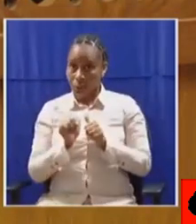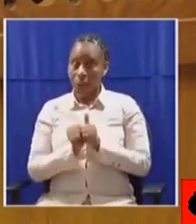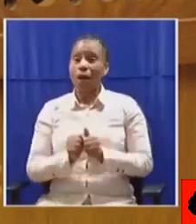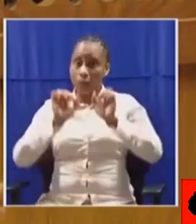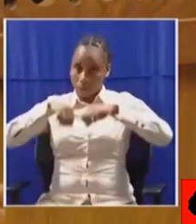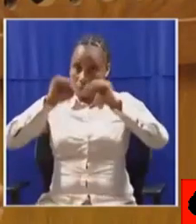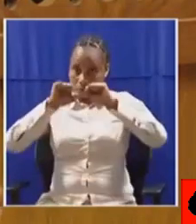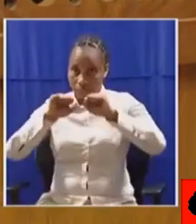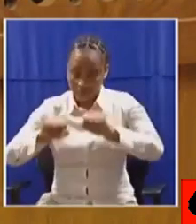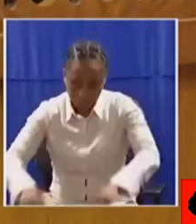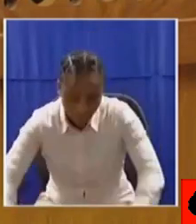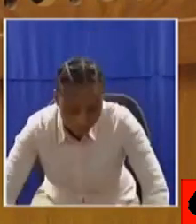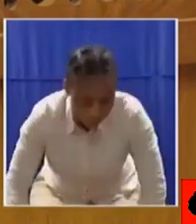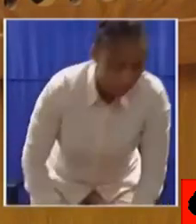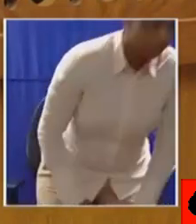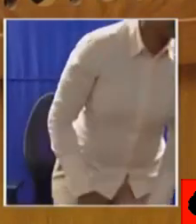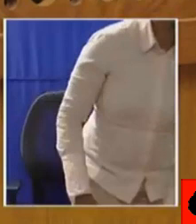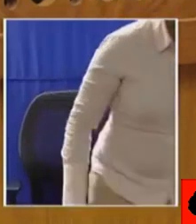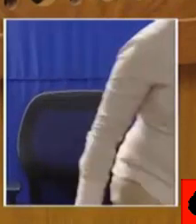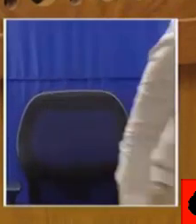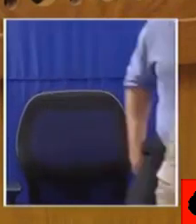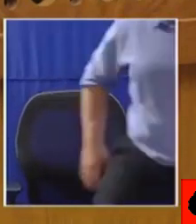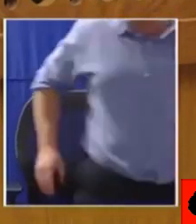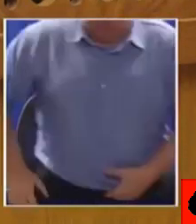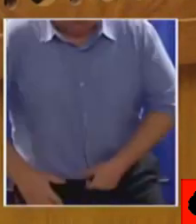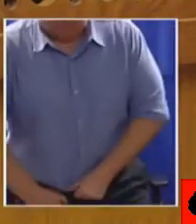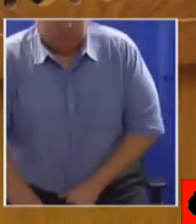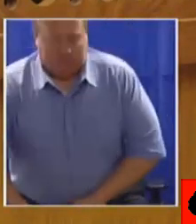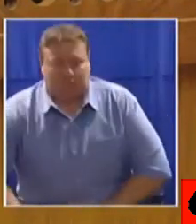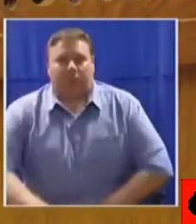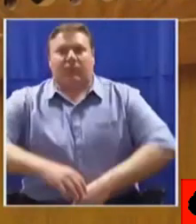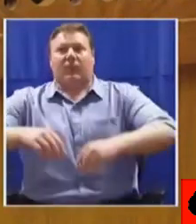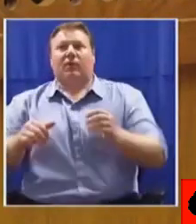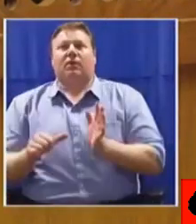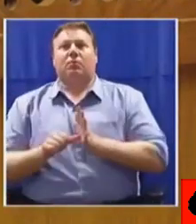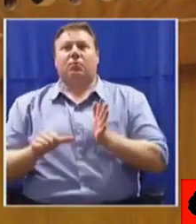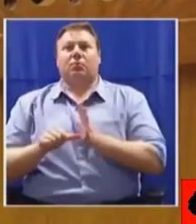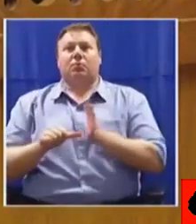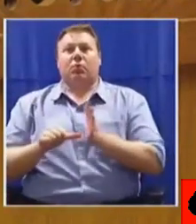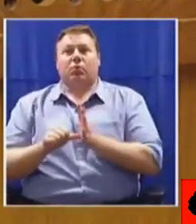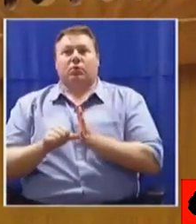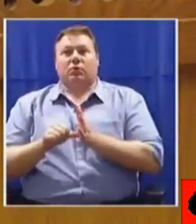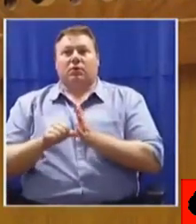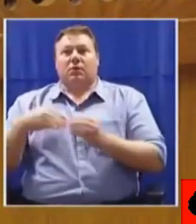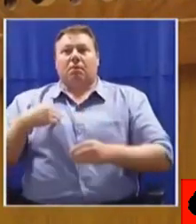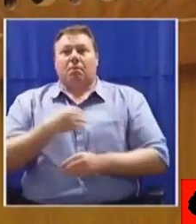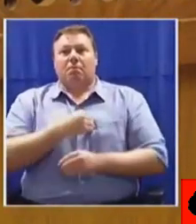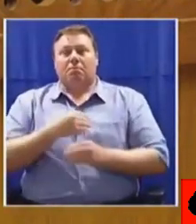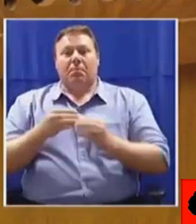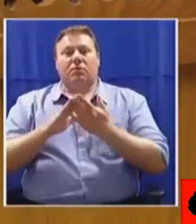It is important that members of our community, where crime